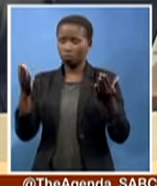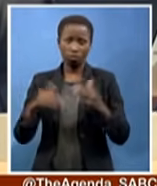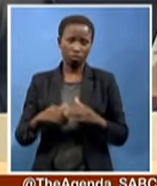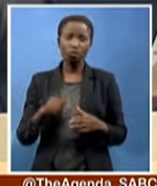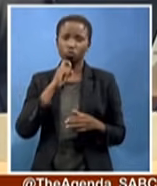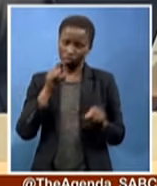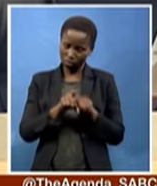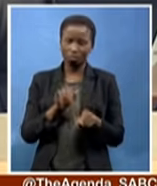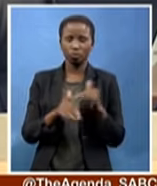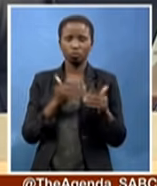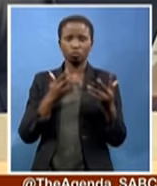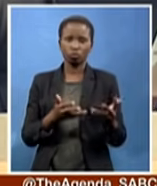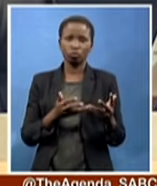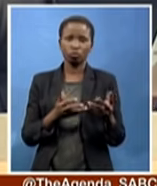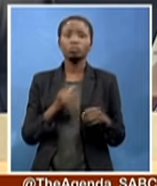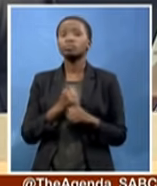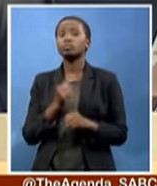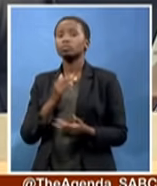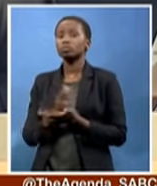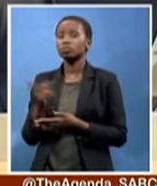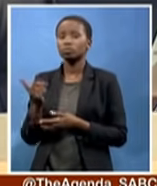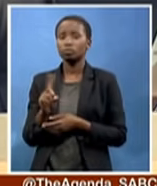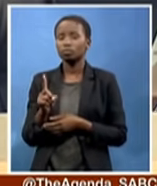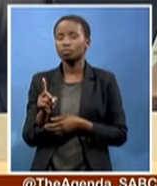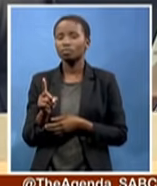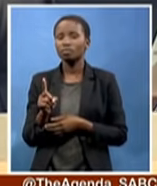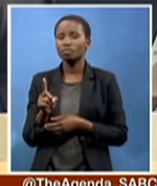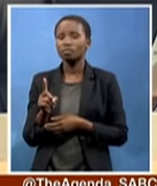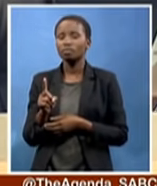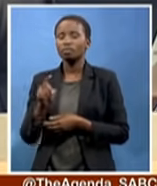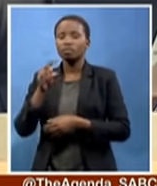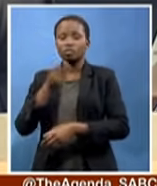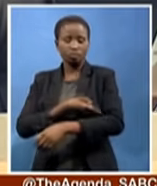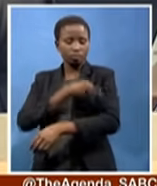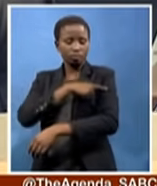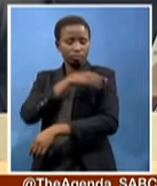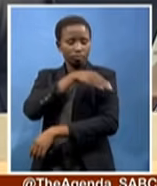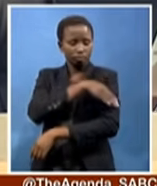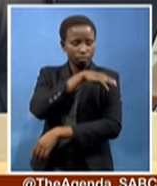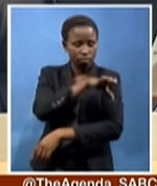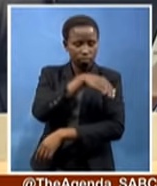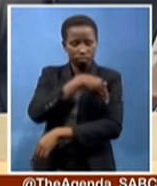mandate that they have been given by the populace is carried out.